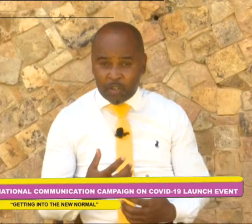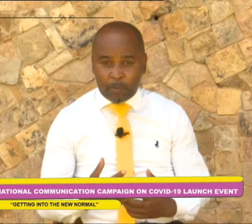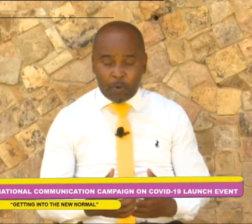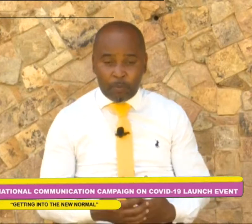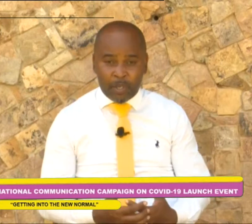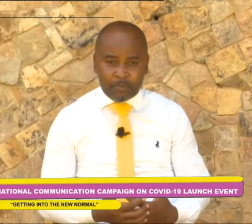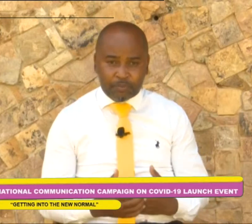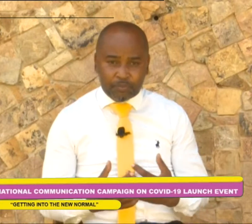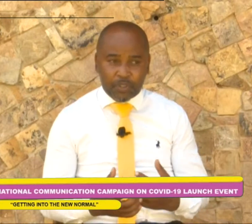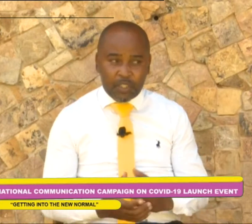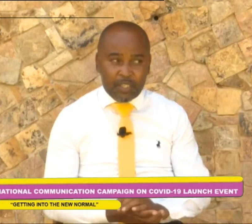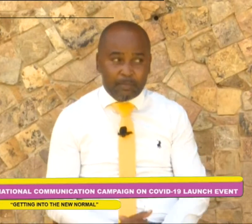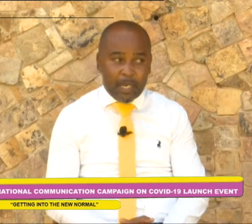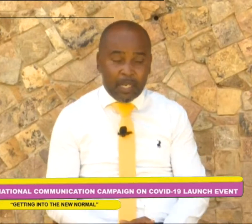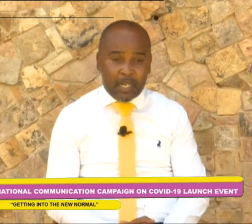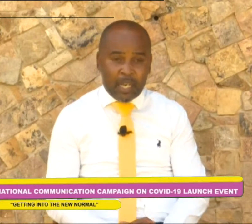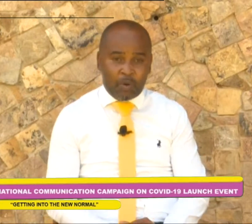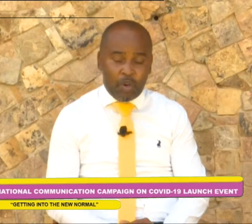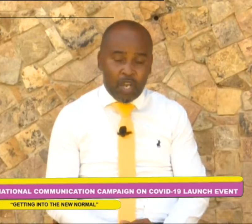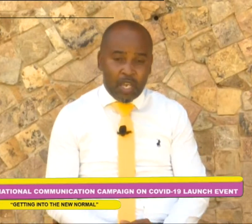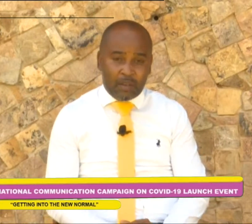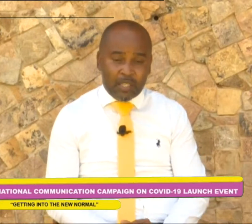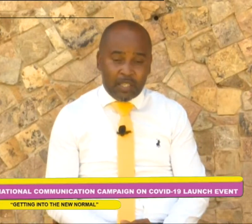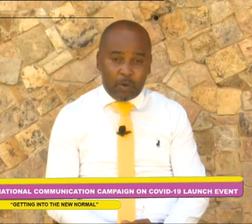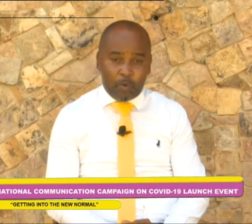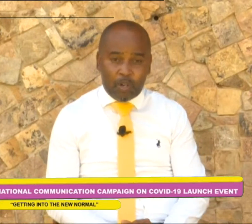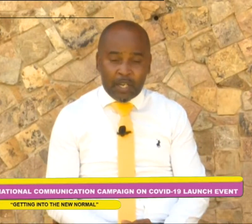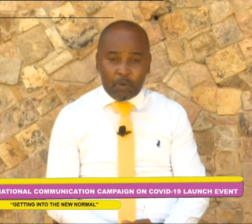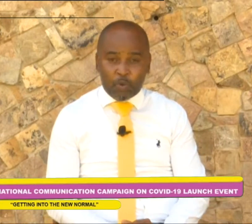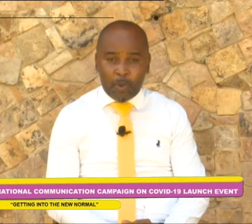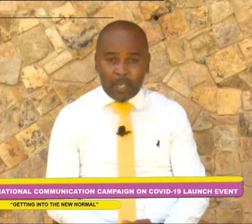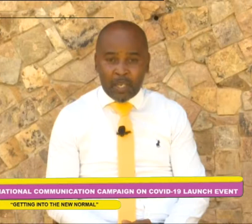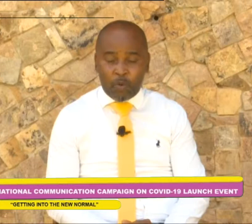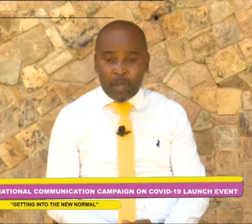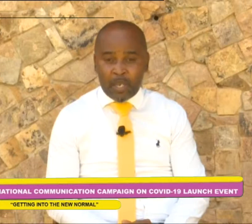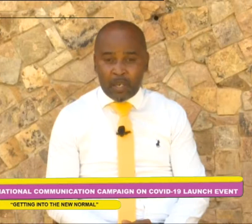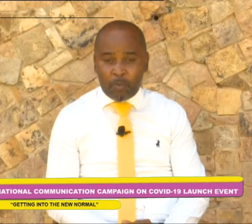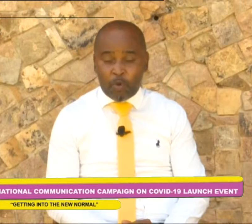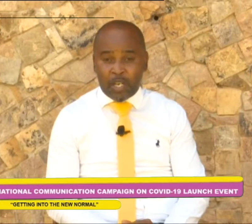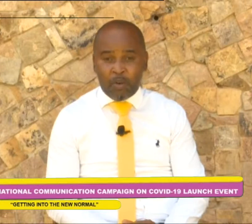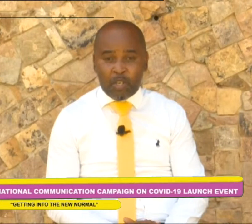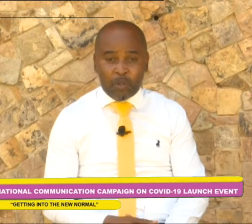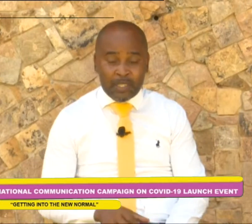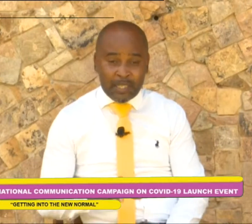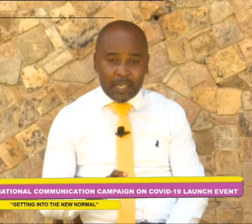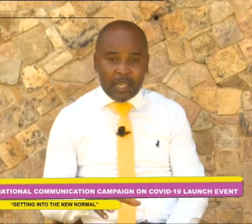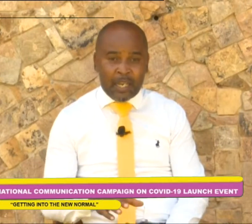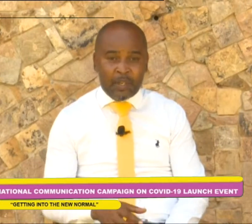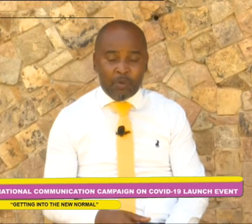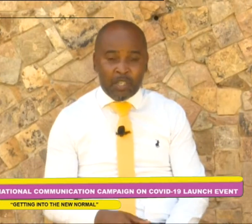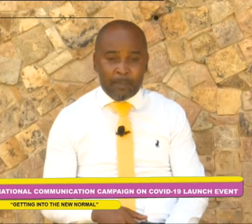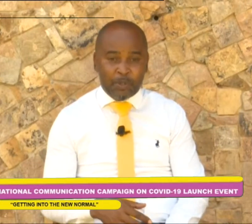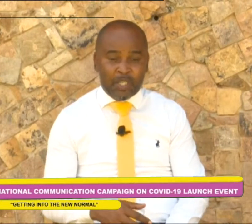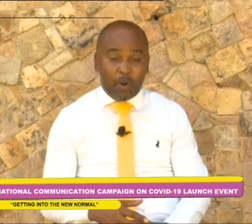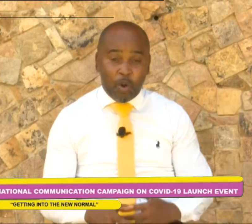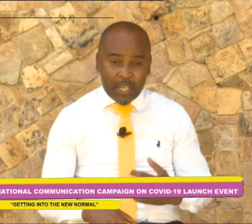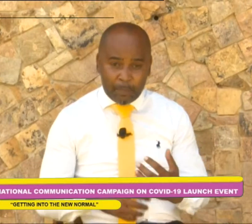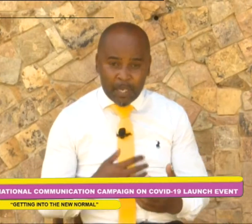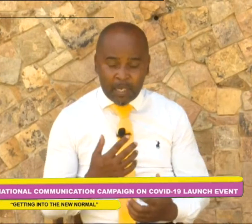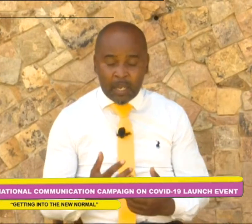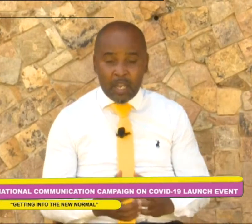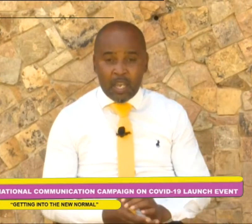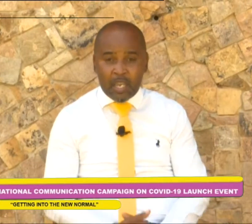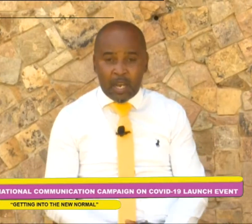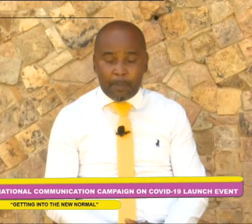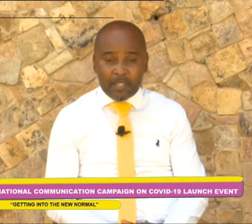ne-participation noma kumbe nenzima la idlalako ekutheni-ke lo mkhuhlane uqhubeke ube ngumkhuhlane lo tawucinzeteleka nekuthi-ke emaswati akhone-ke